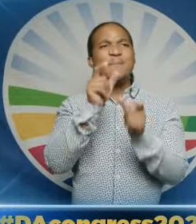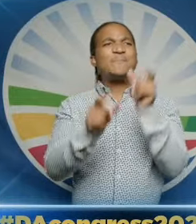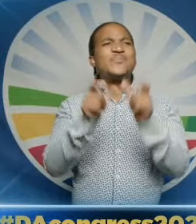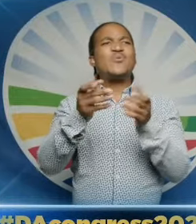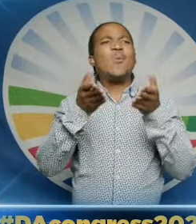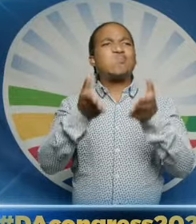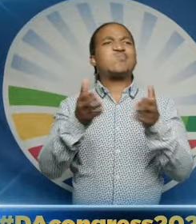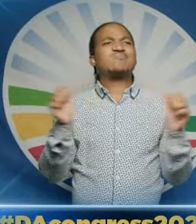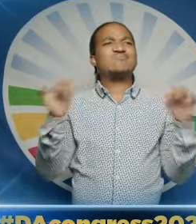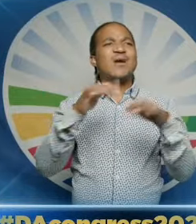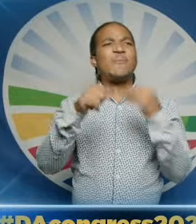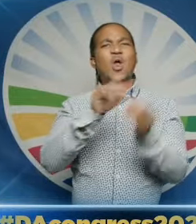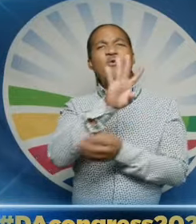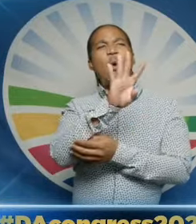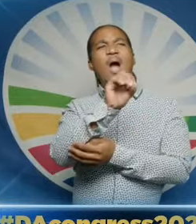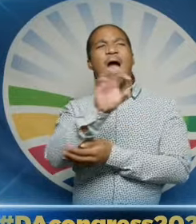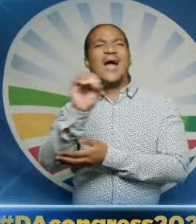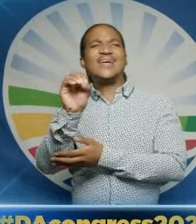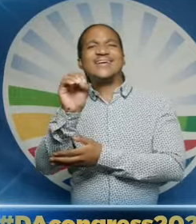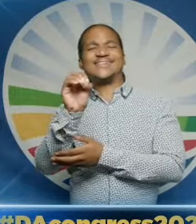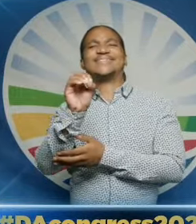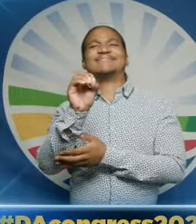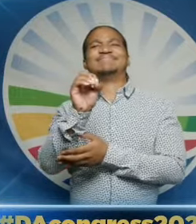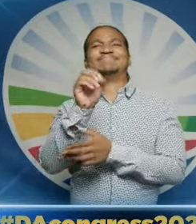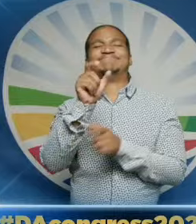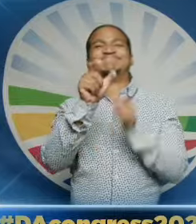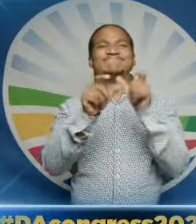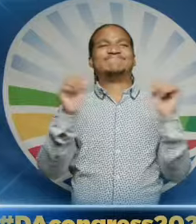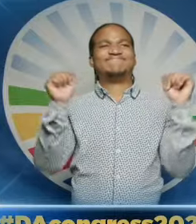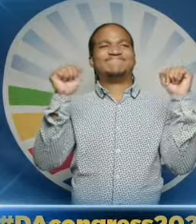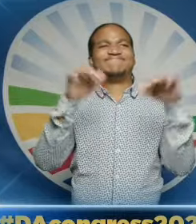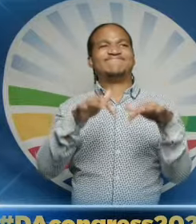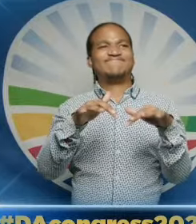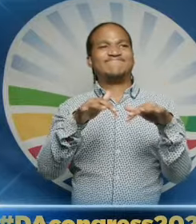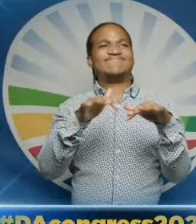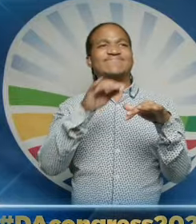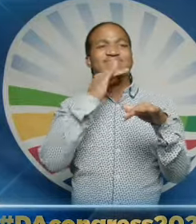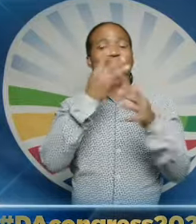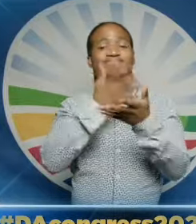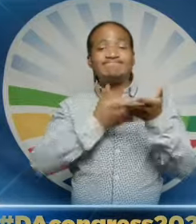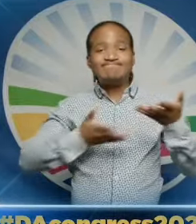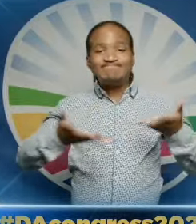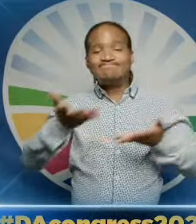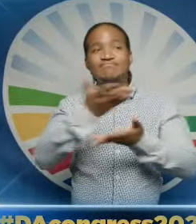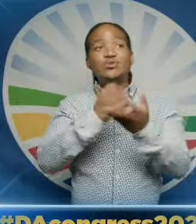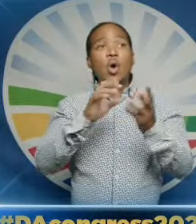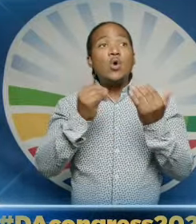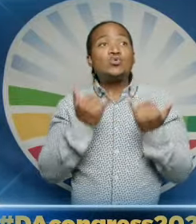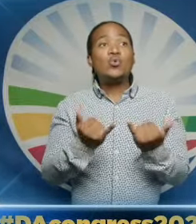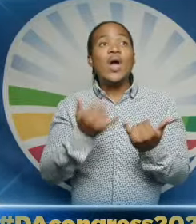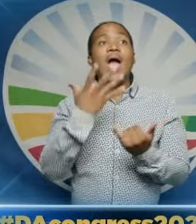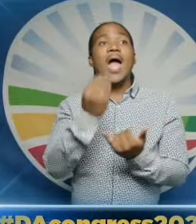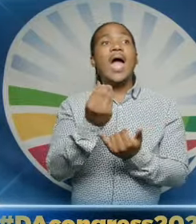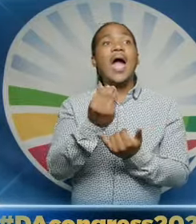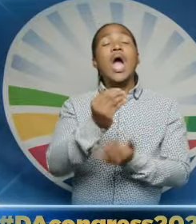there were about like 400 delegates, and so they could all fit them there. And today we have